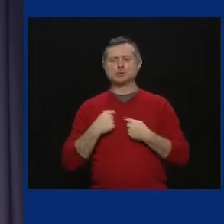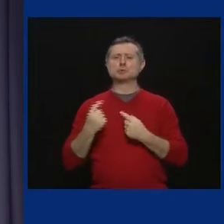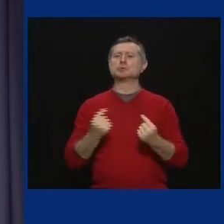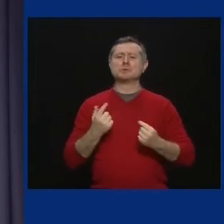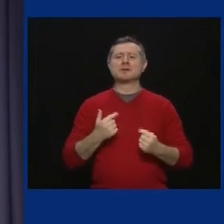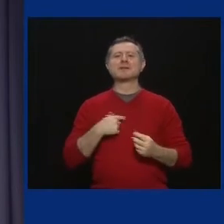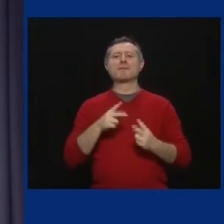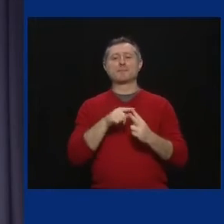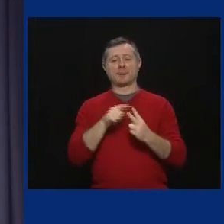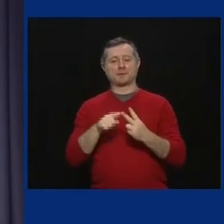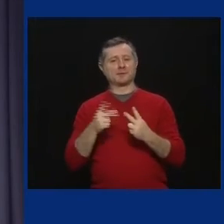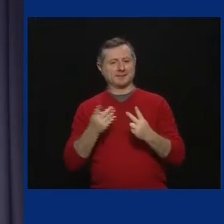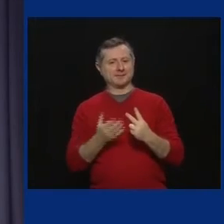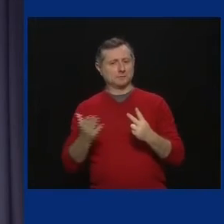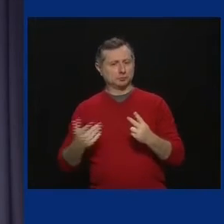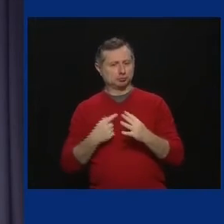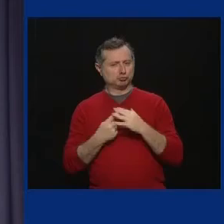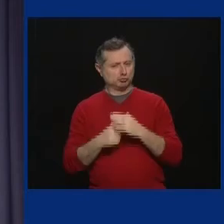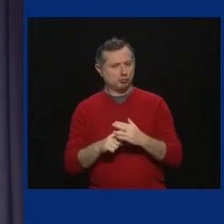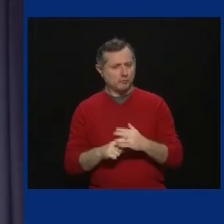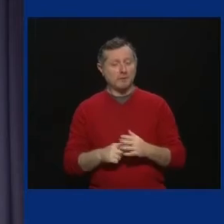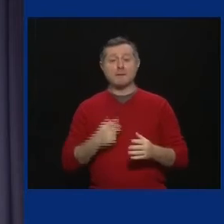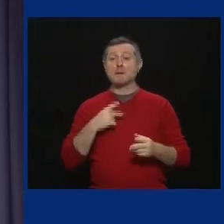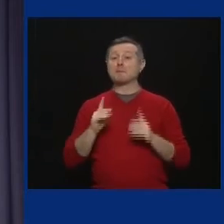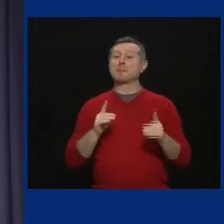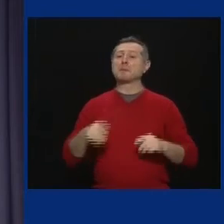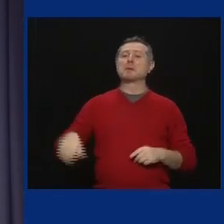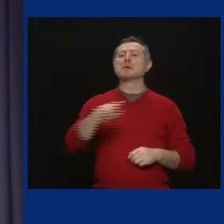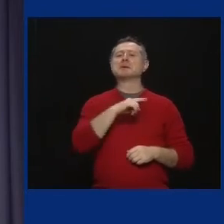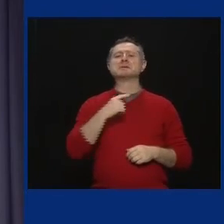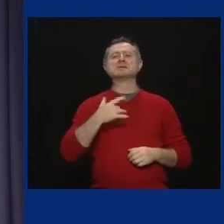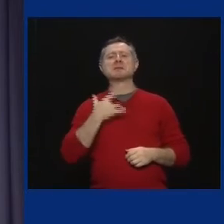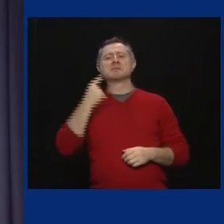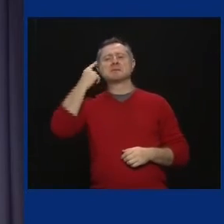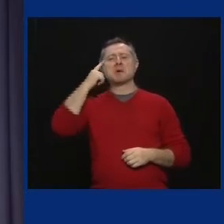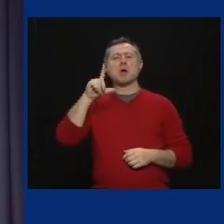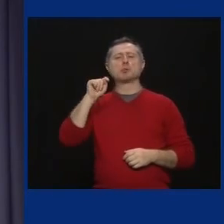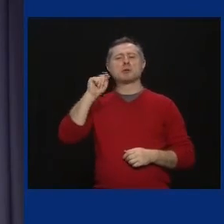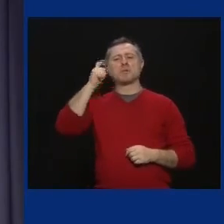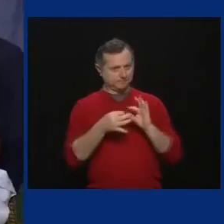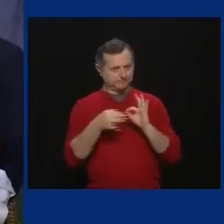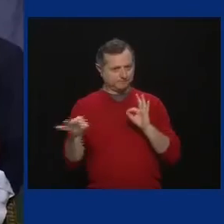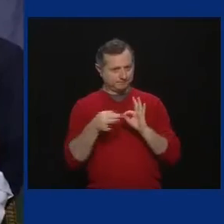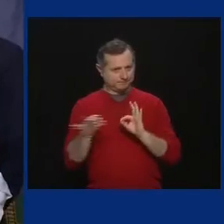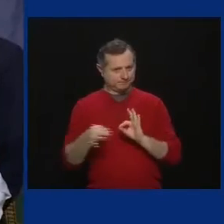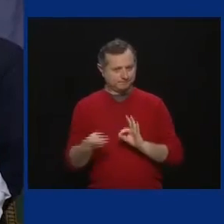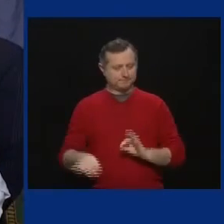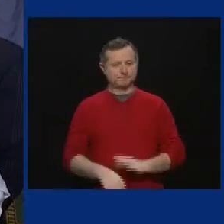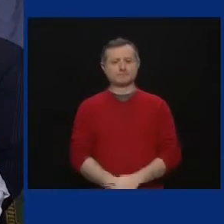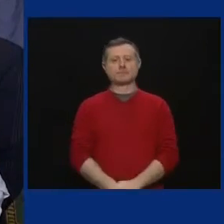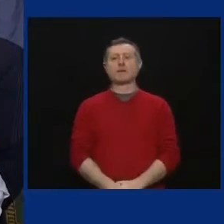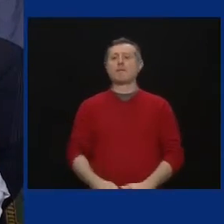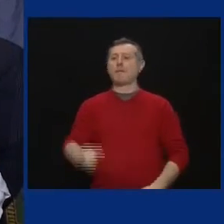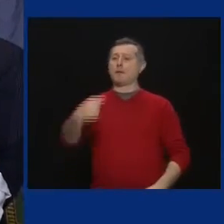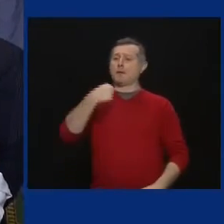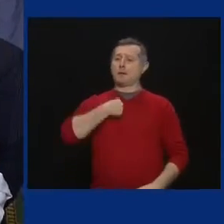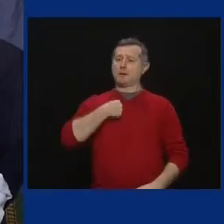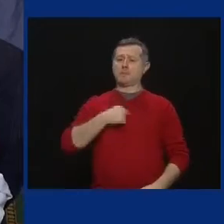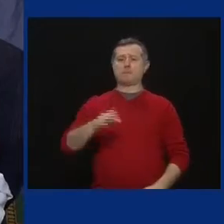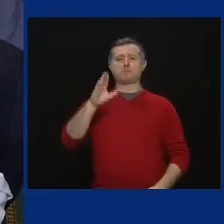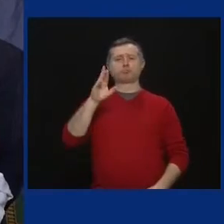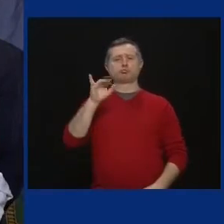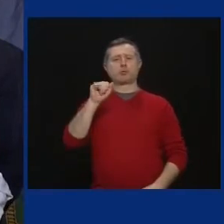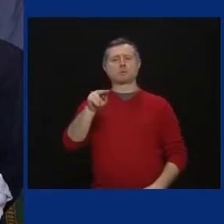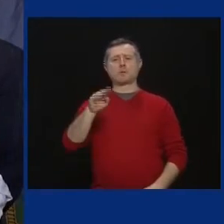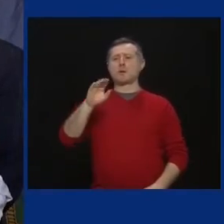not commented yet, but they are going to hold a press conference this afternoon. Prior to the indictment, a spokesperson for